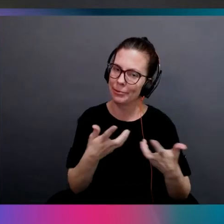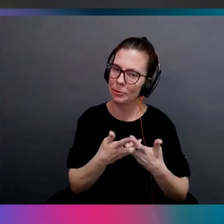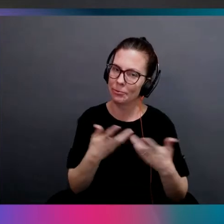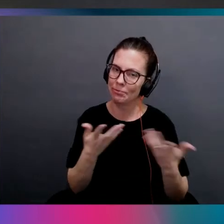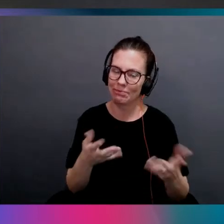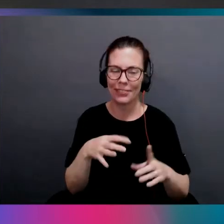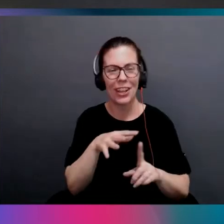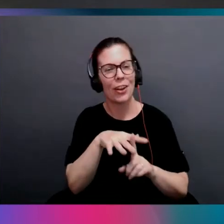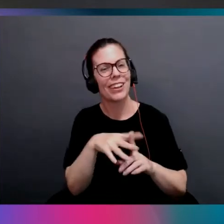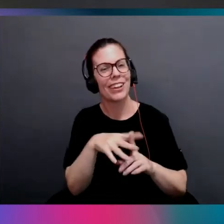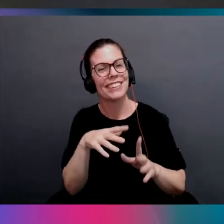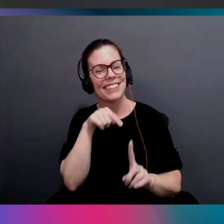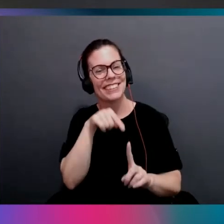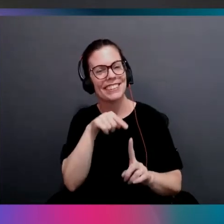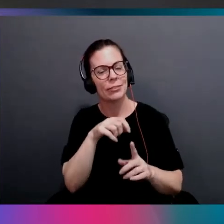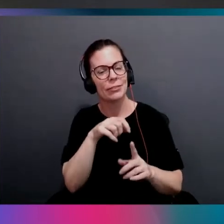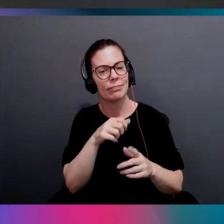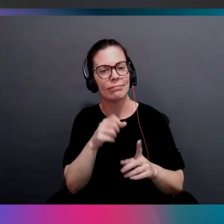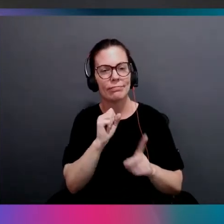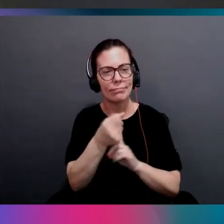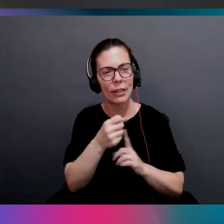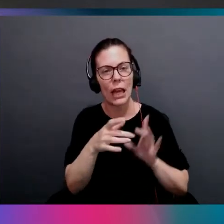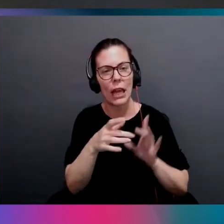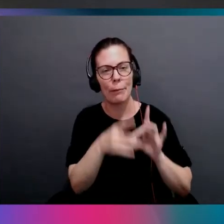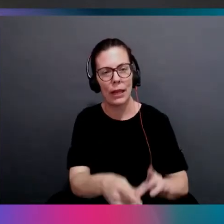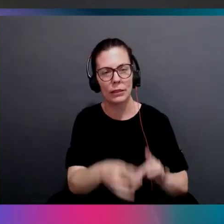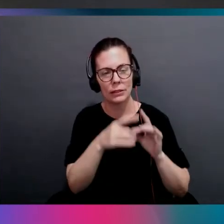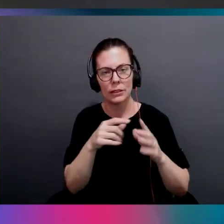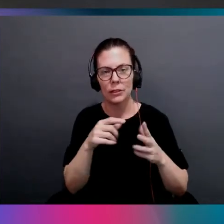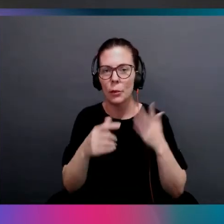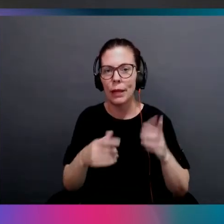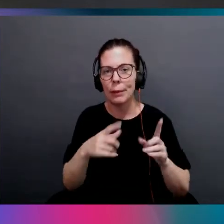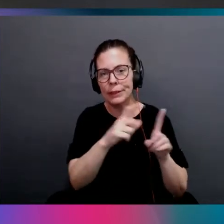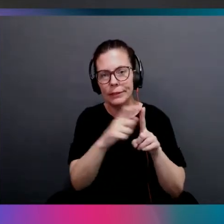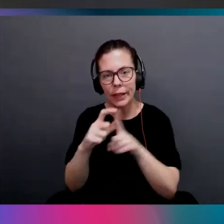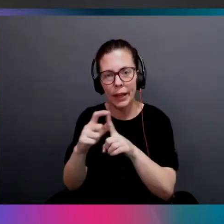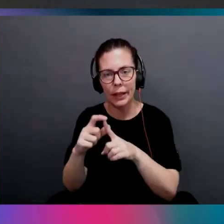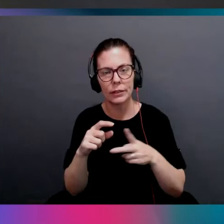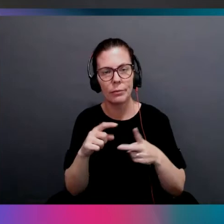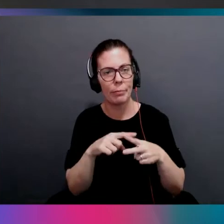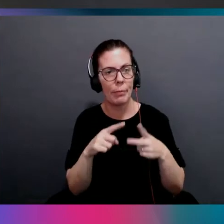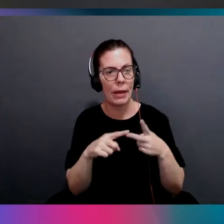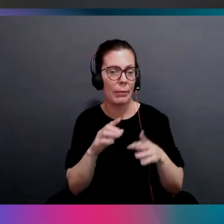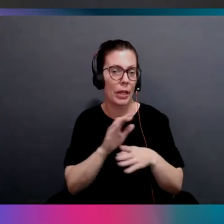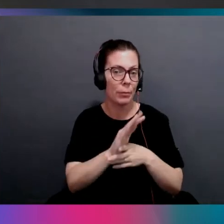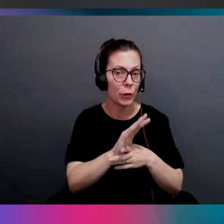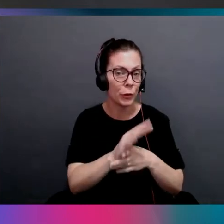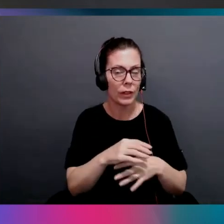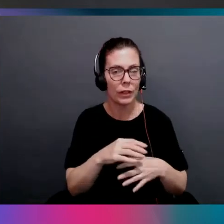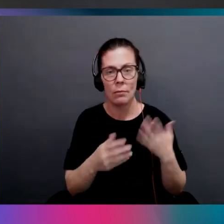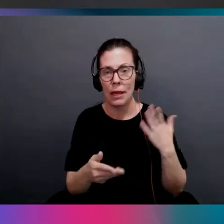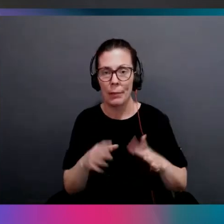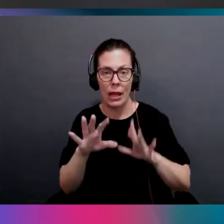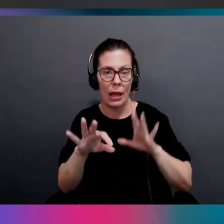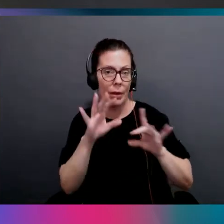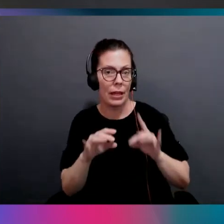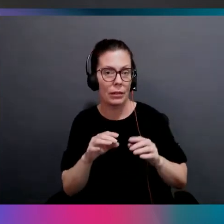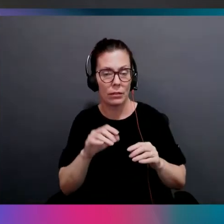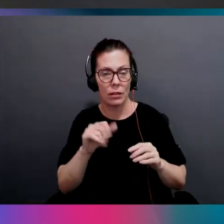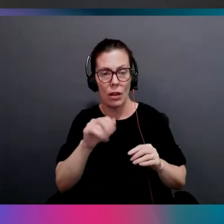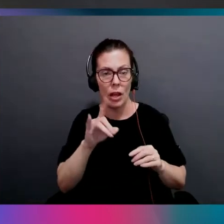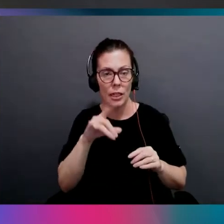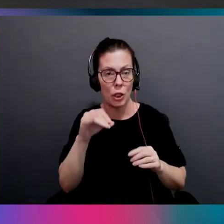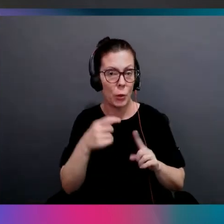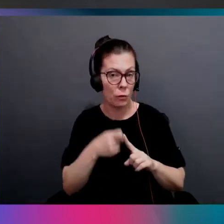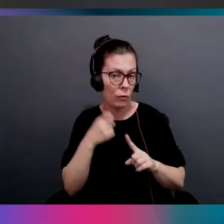to determine, so I might look at, text, I might look at movies, I might go through and take all the audio out of a movie